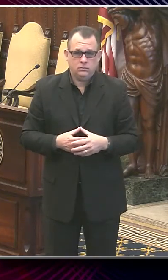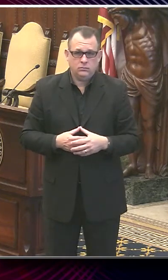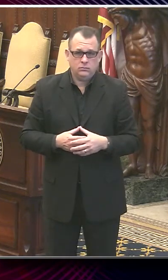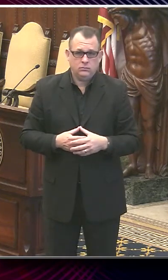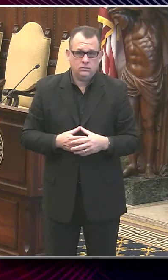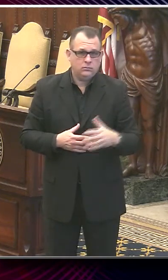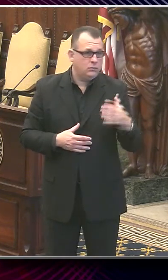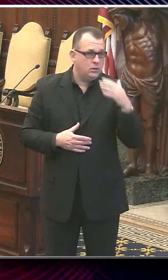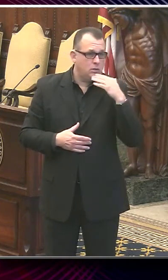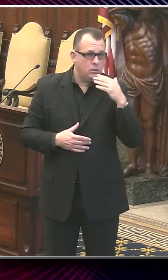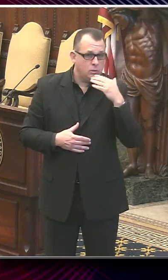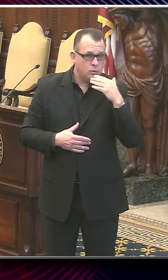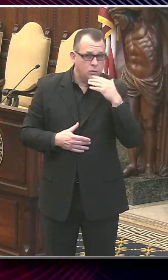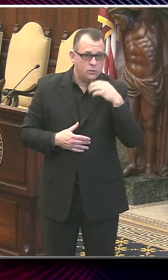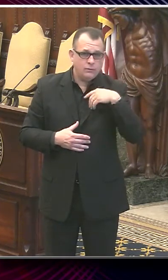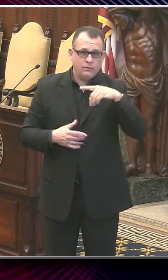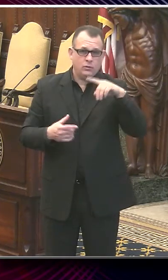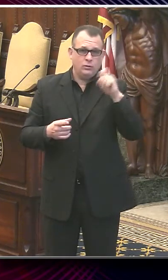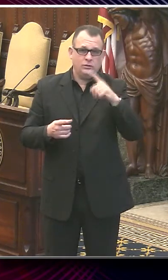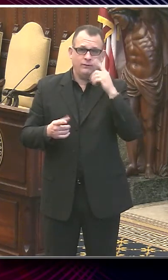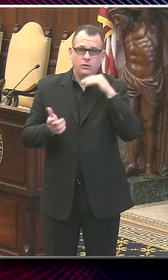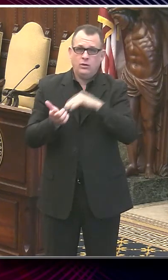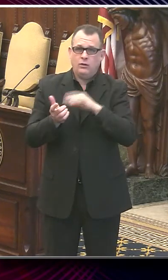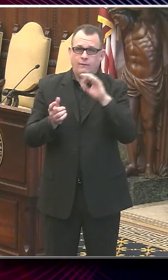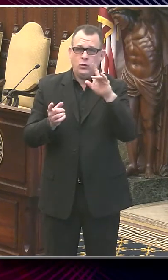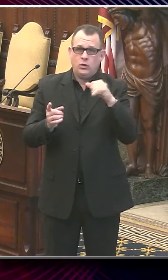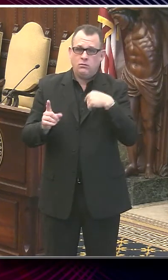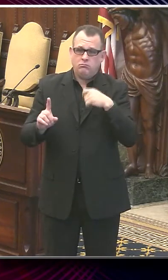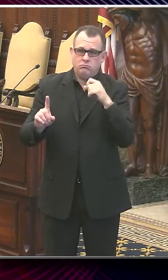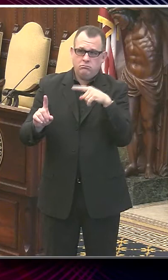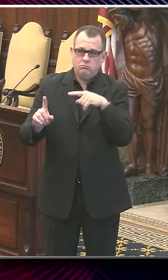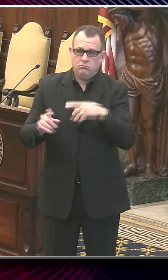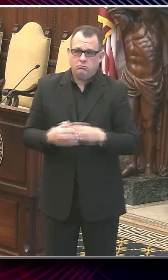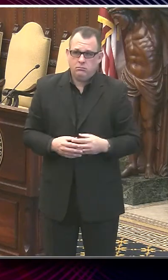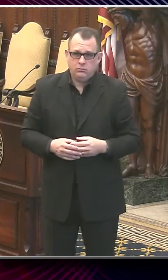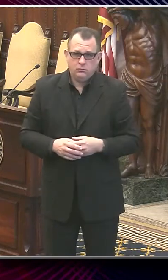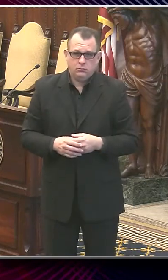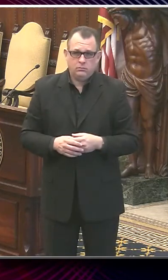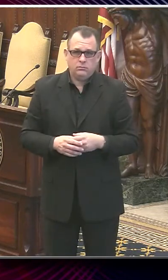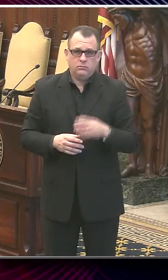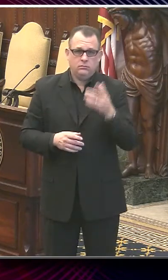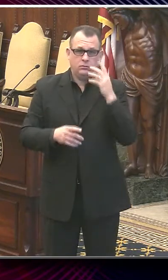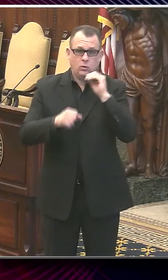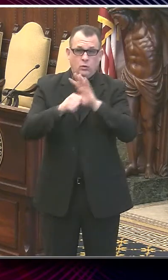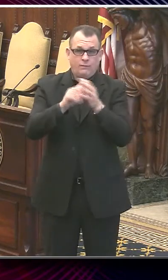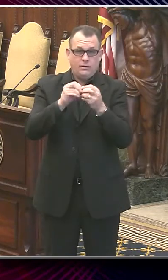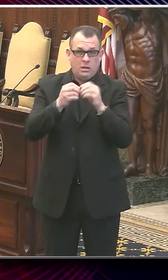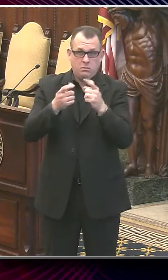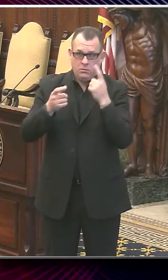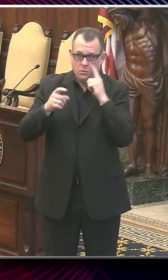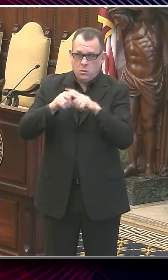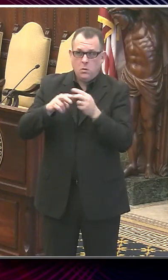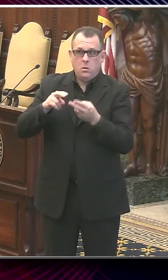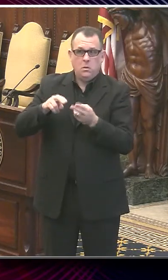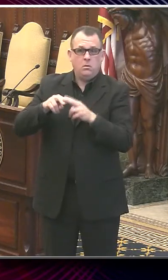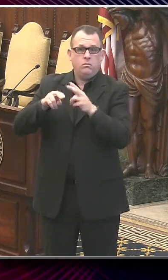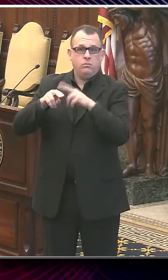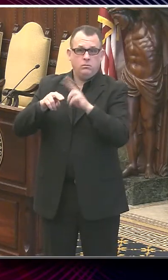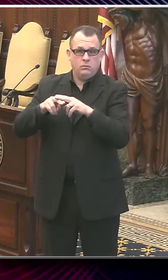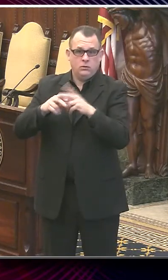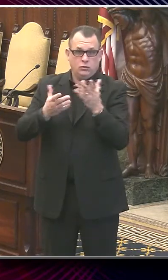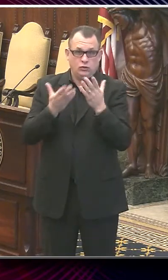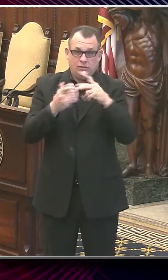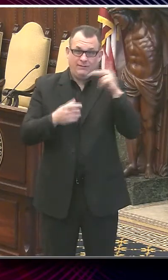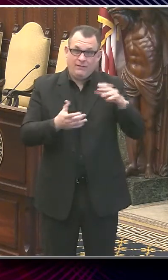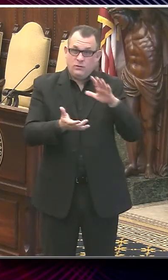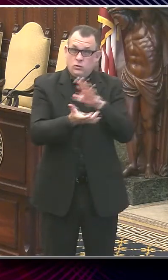Thank you. These questions are for Dr. Farley. Since COVID cases are rising, do you suggest Philadelphia schools sticking